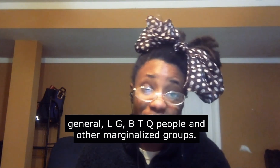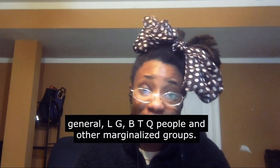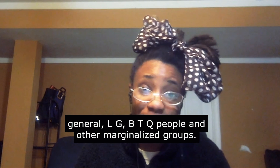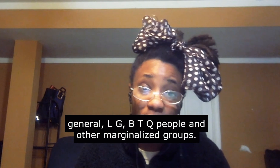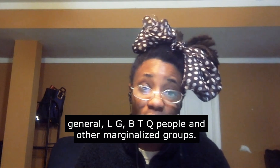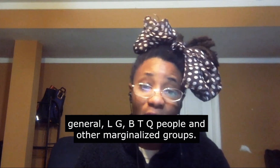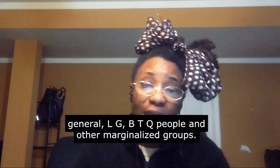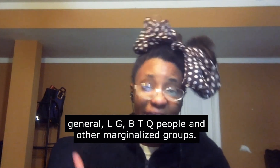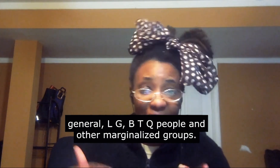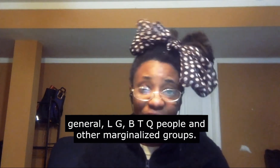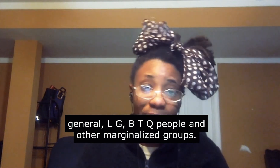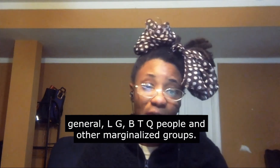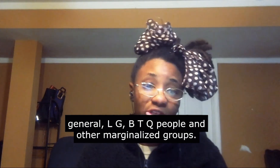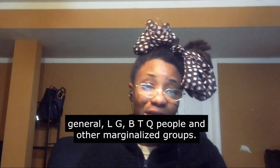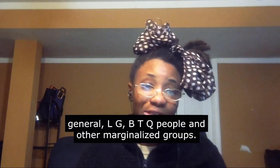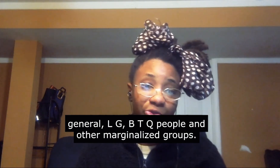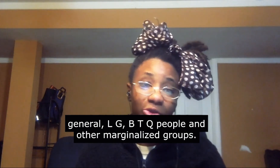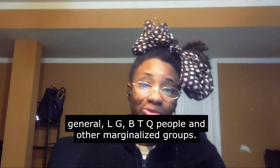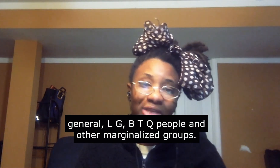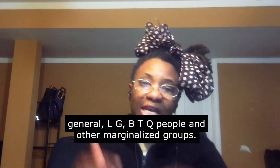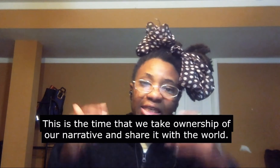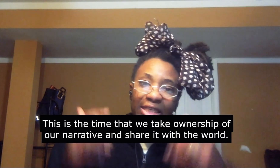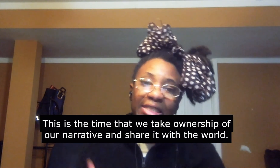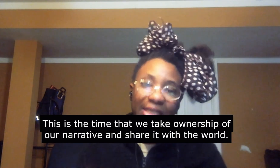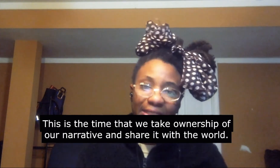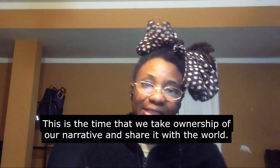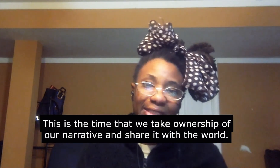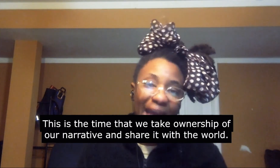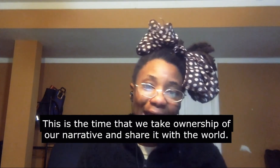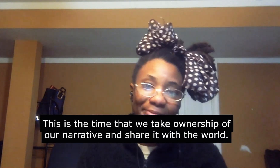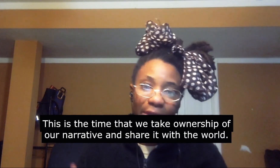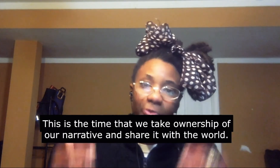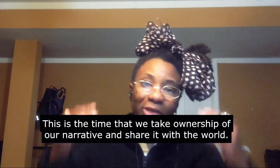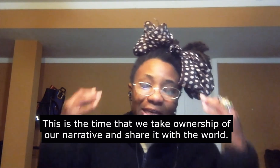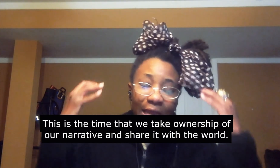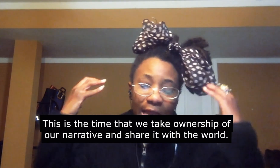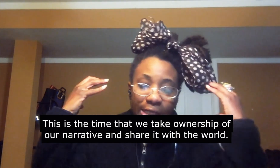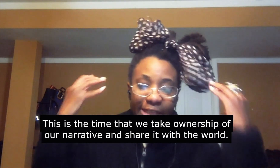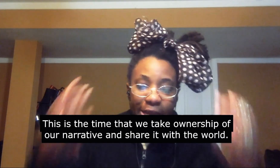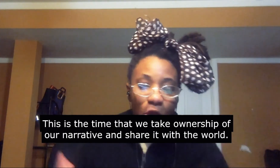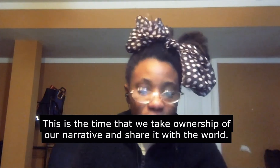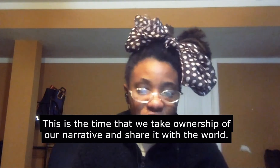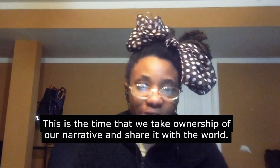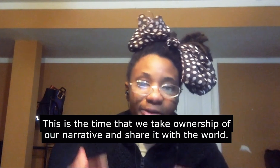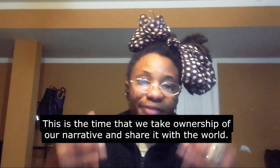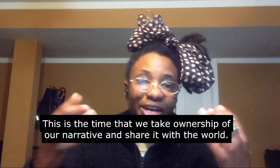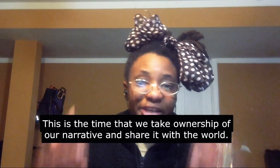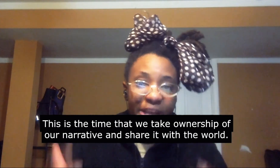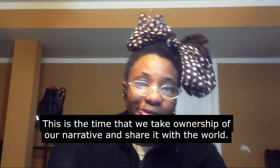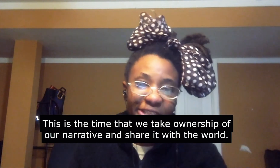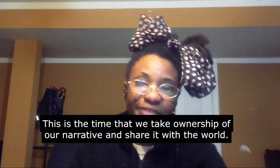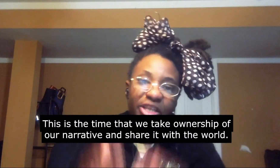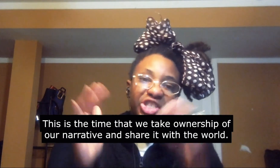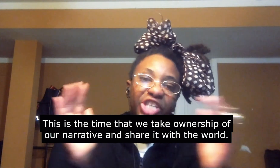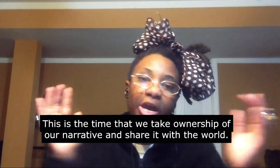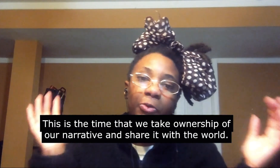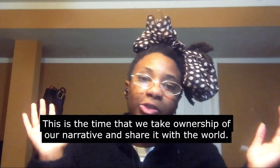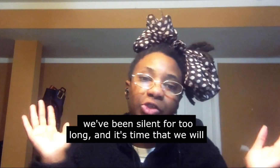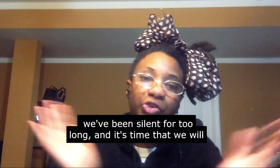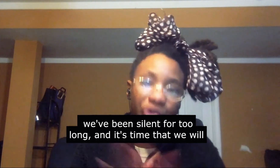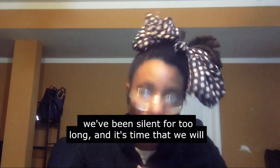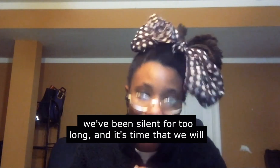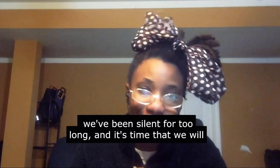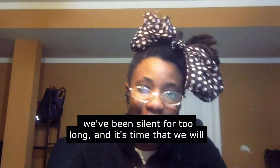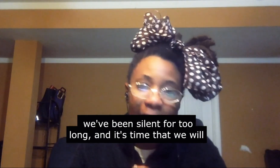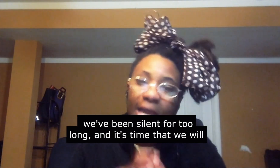LGBTQ people, and other marginalized groups, this is the time that we take ownership of our narrative and share with